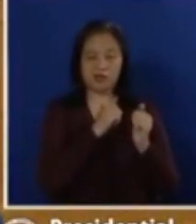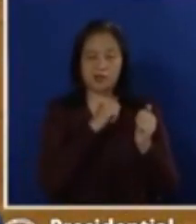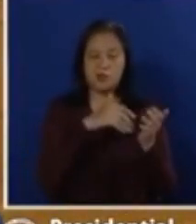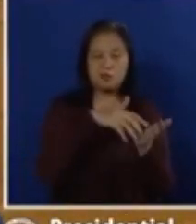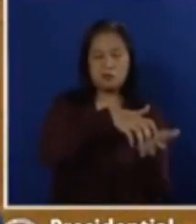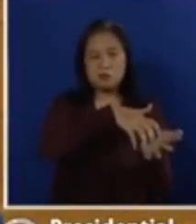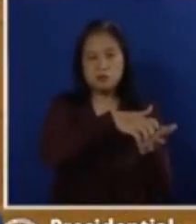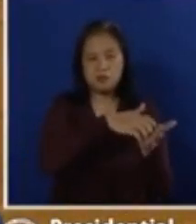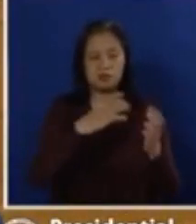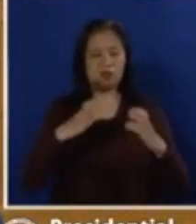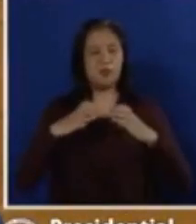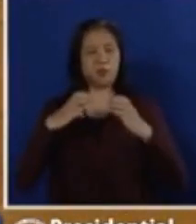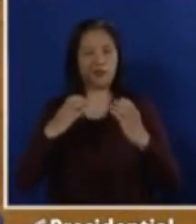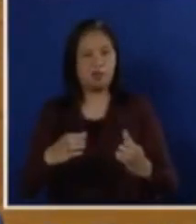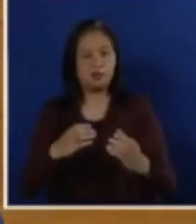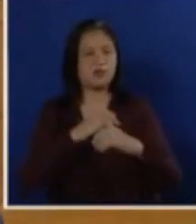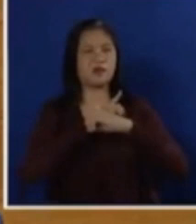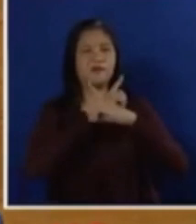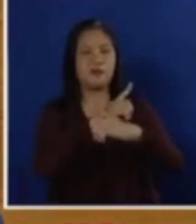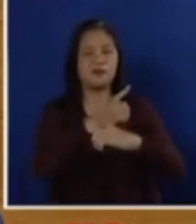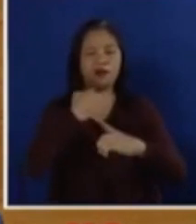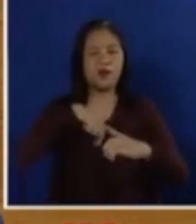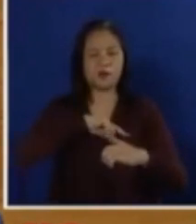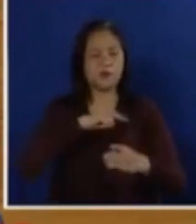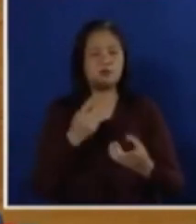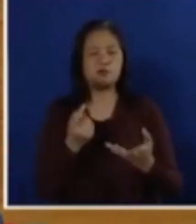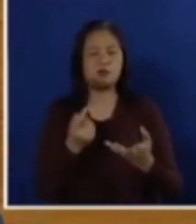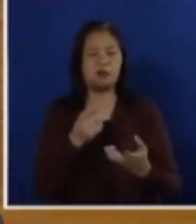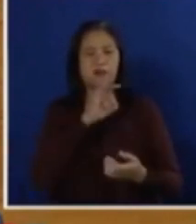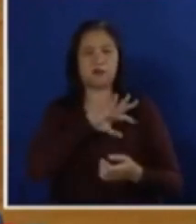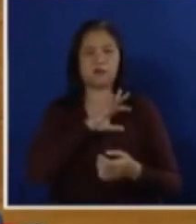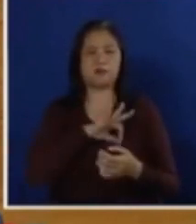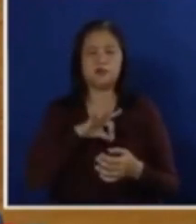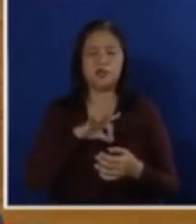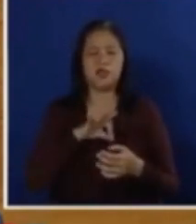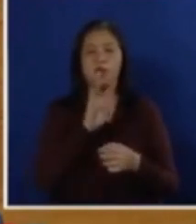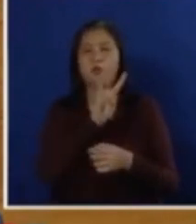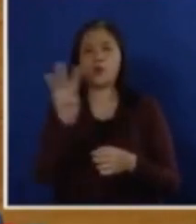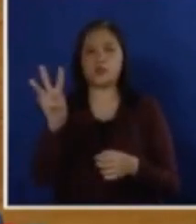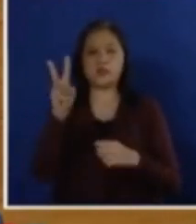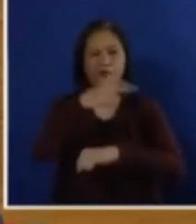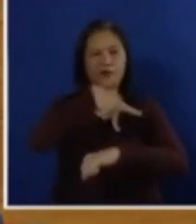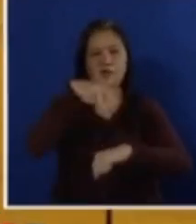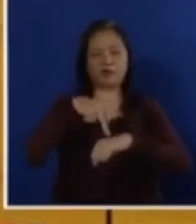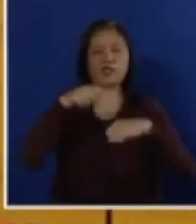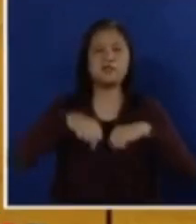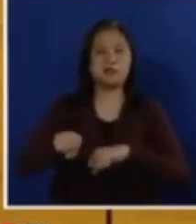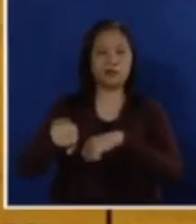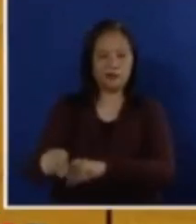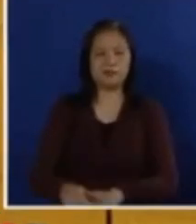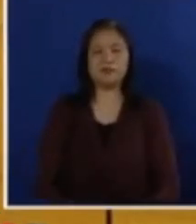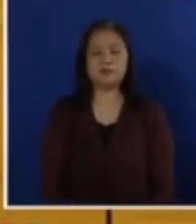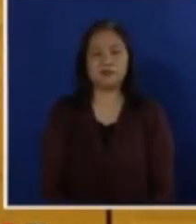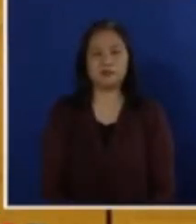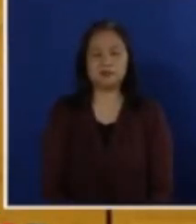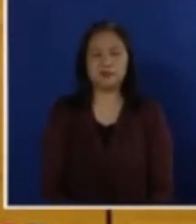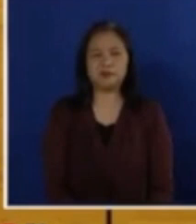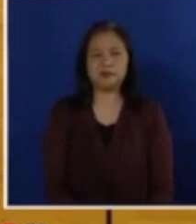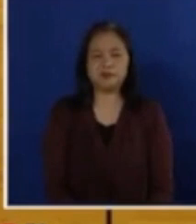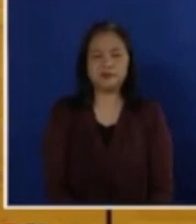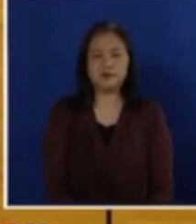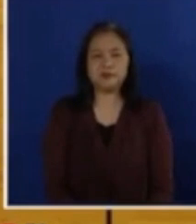in our commitment to defend our interests in the West Philippine Sea.